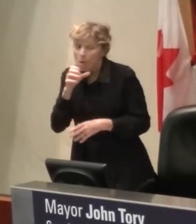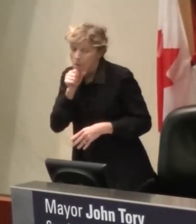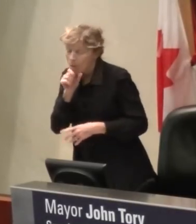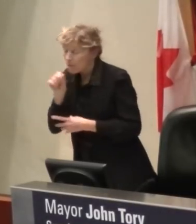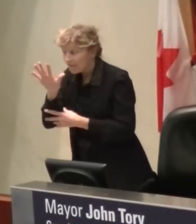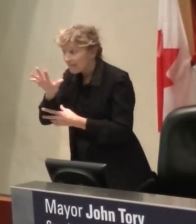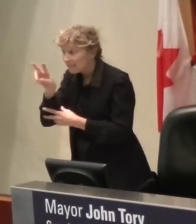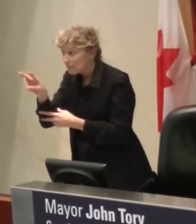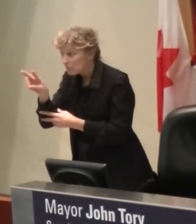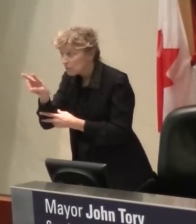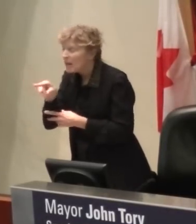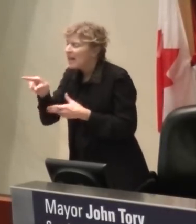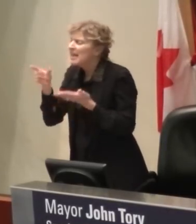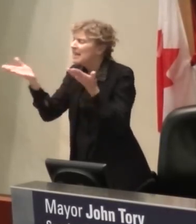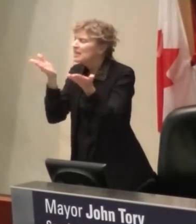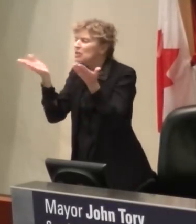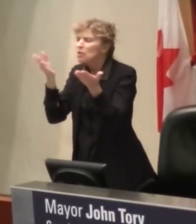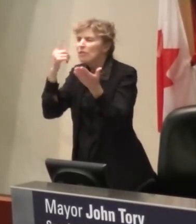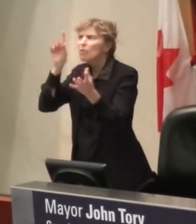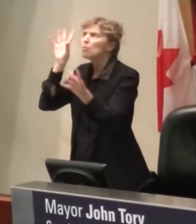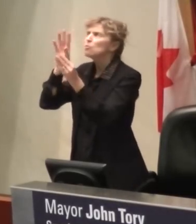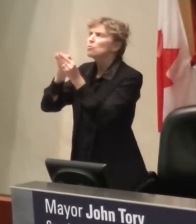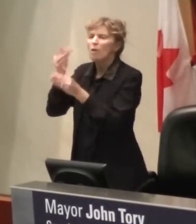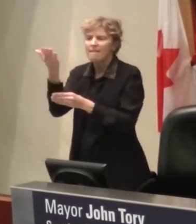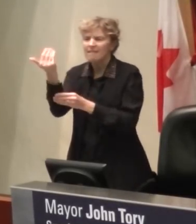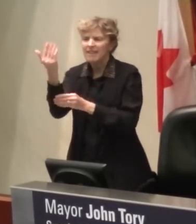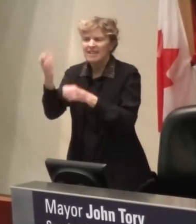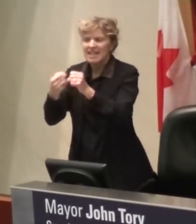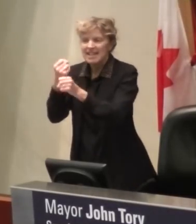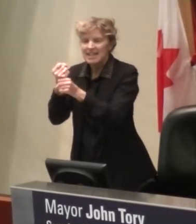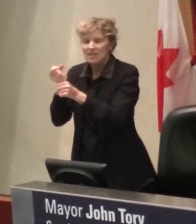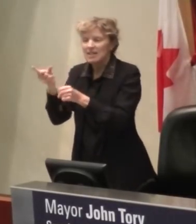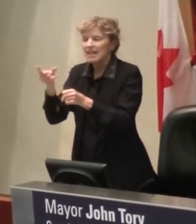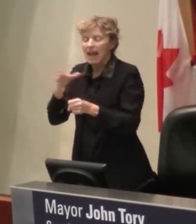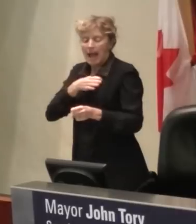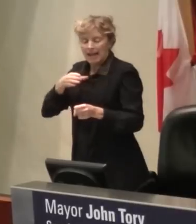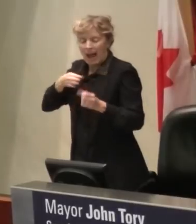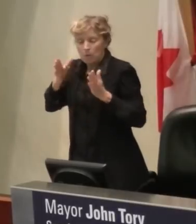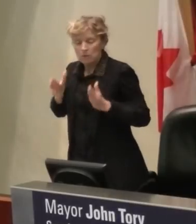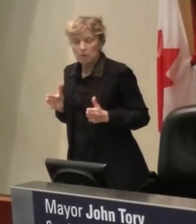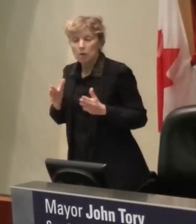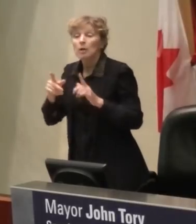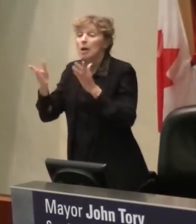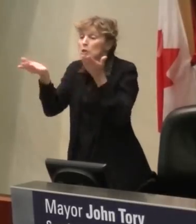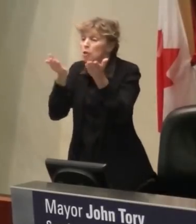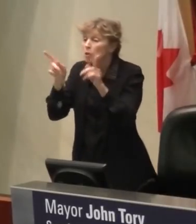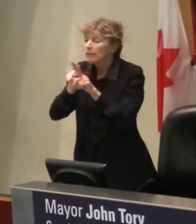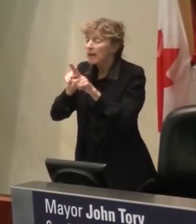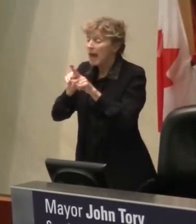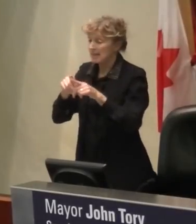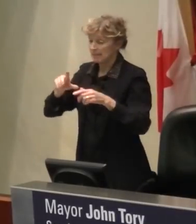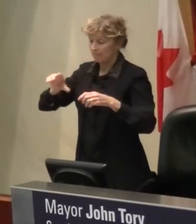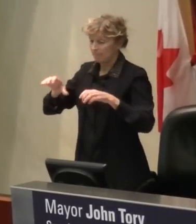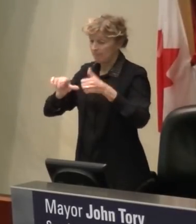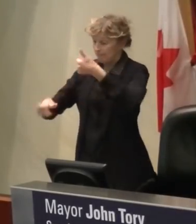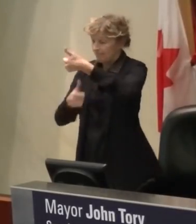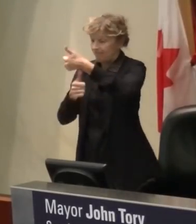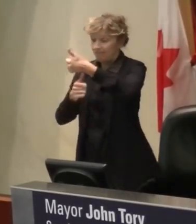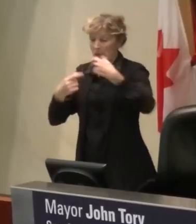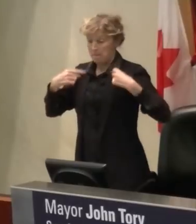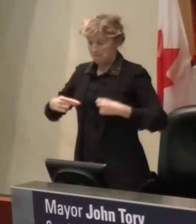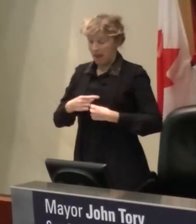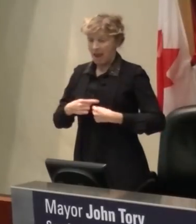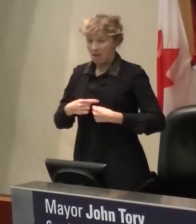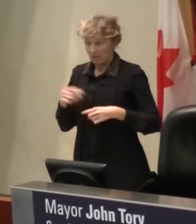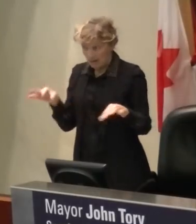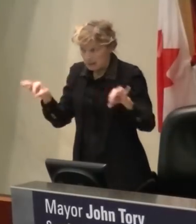52 and served for a total of 15 years as councillor and also served as acting mayor. An important